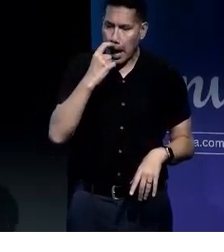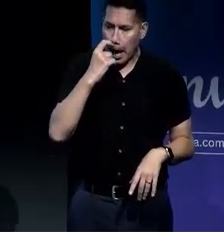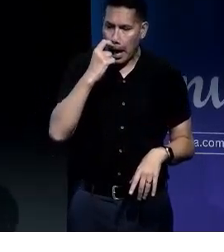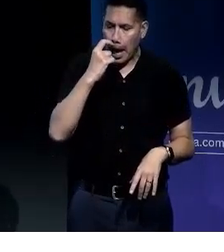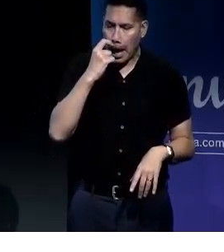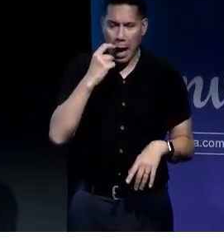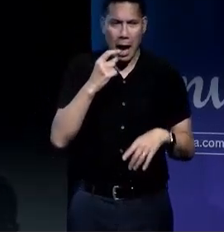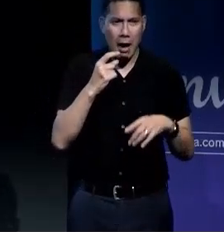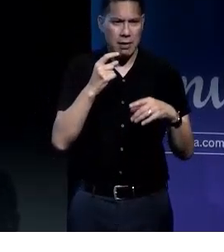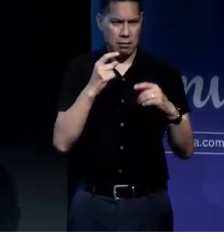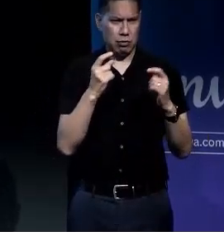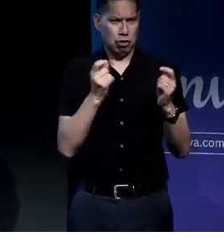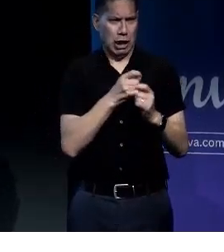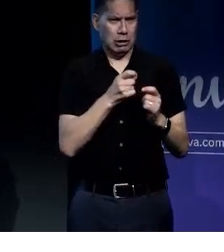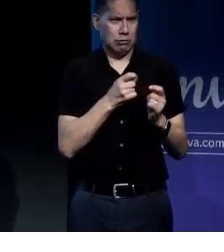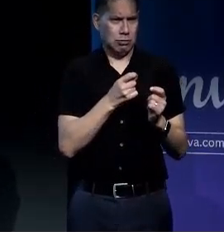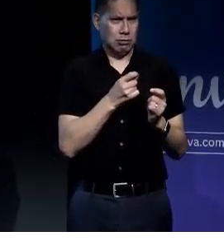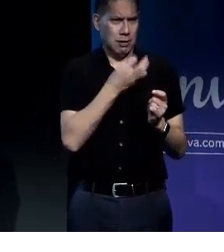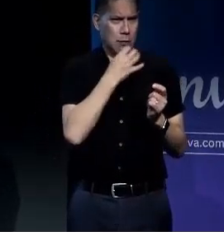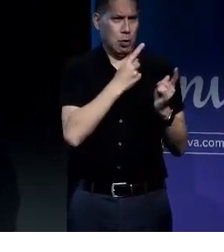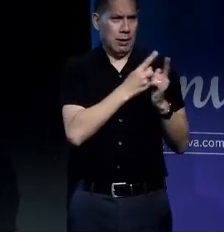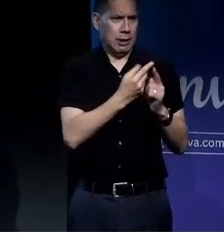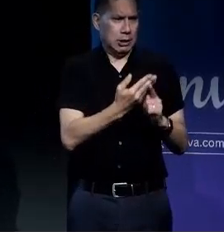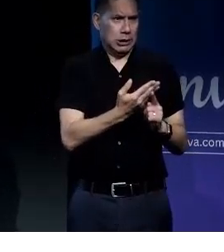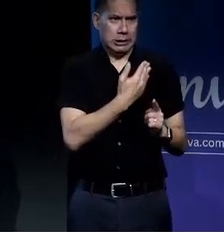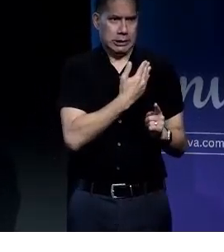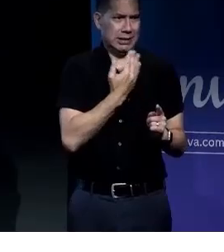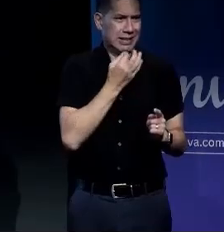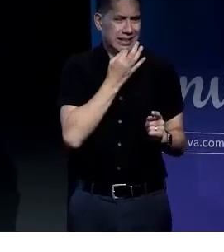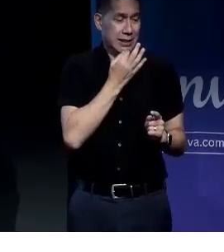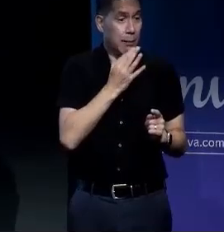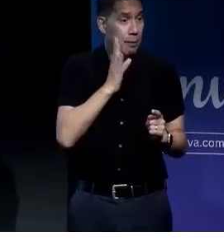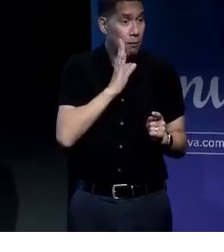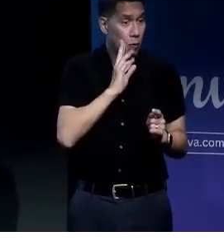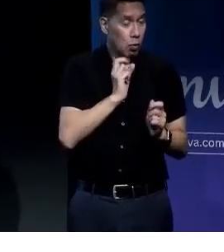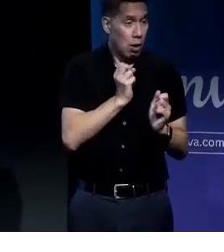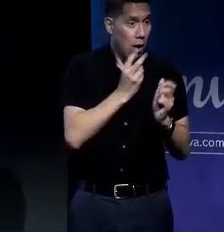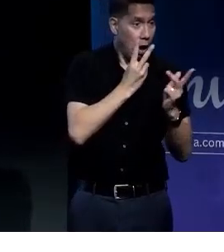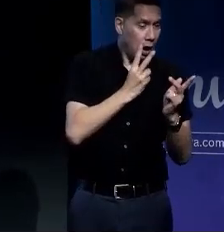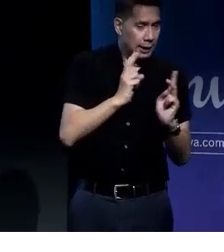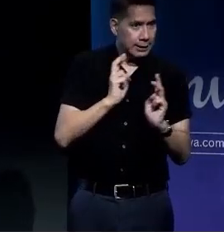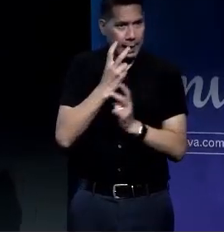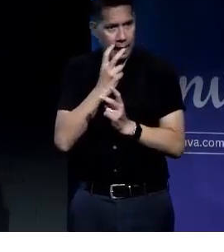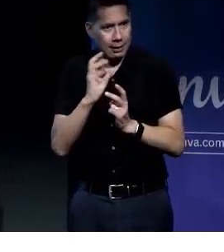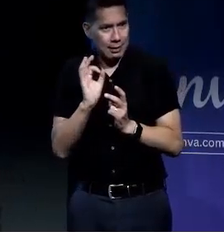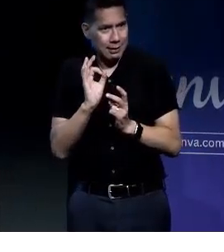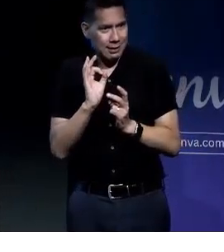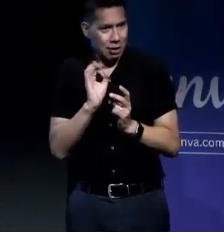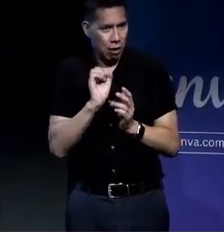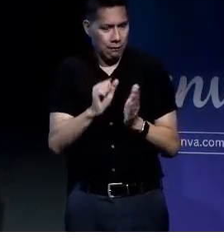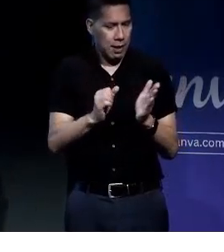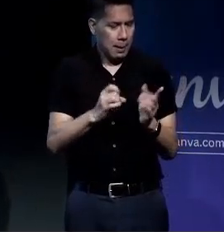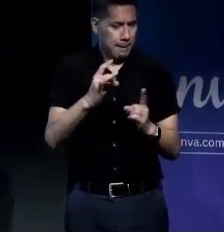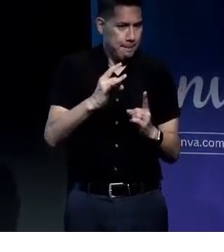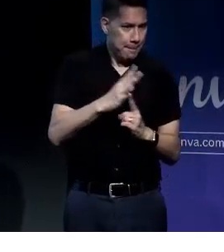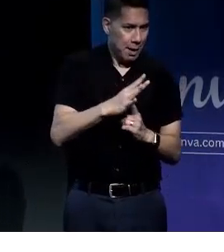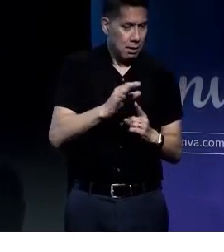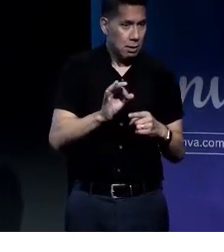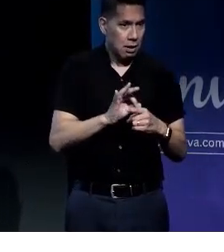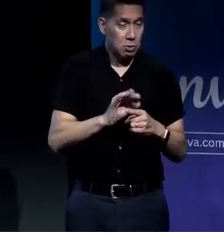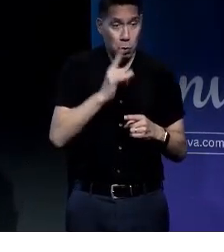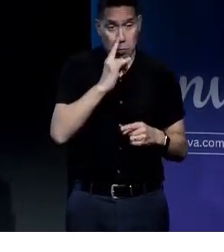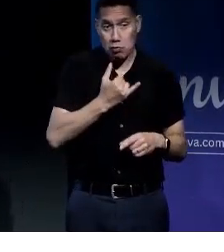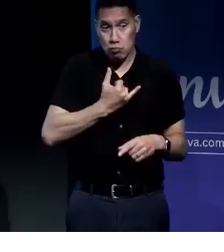changed some things recently, because I don't think they used to have a light and a dark version of the main colours, though I could be wrong with